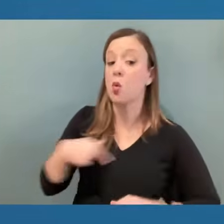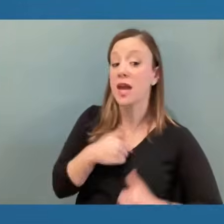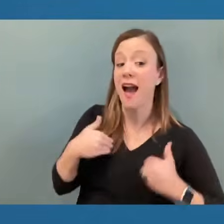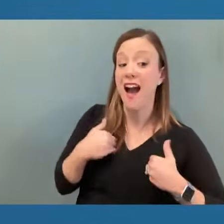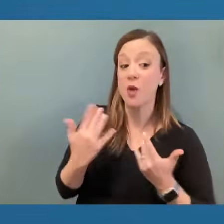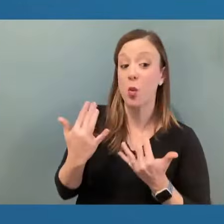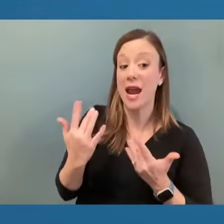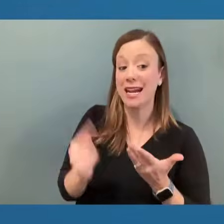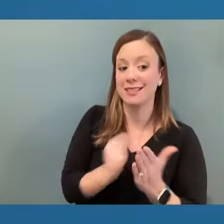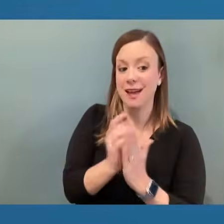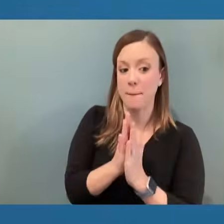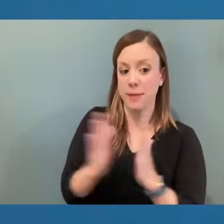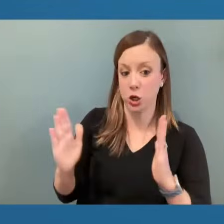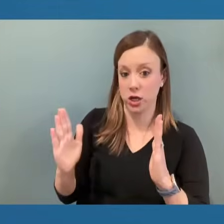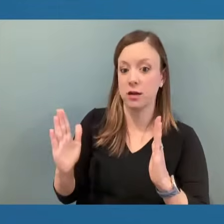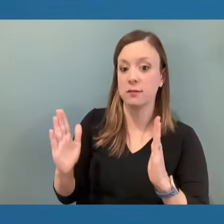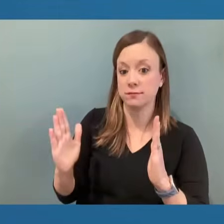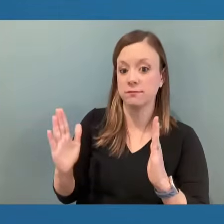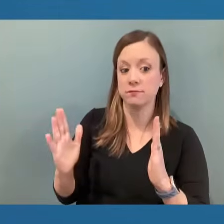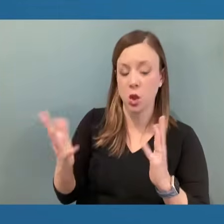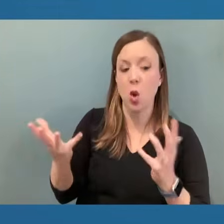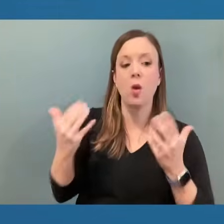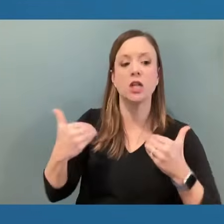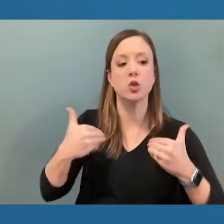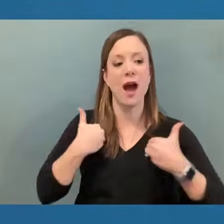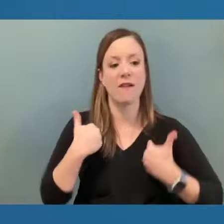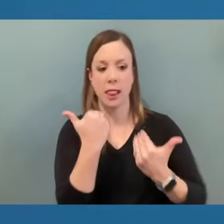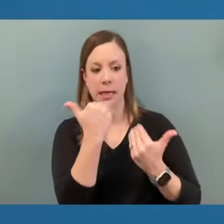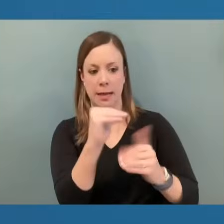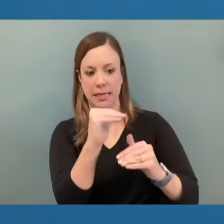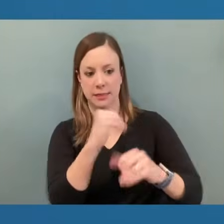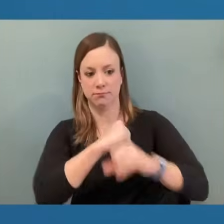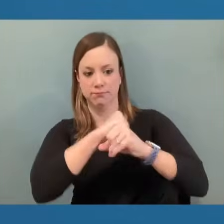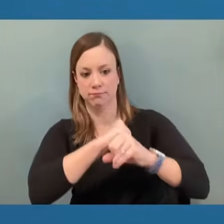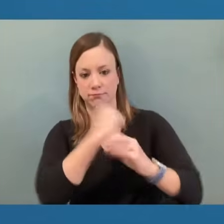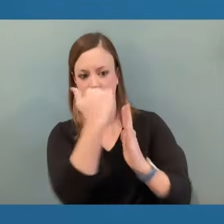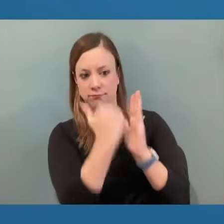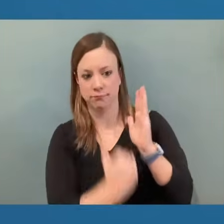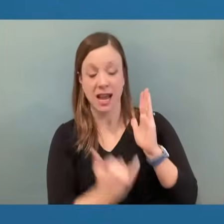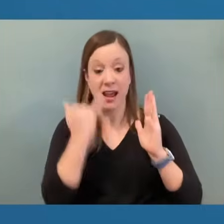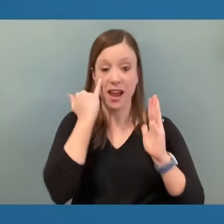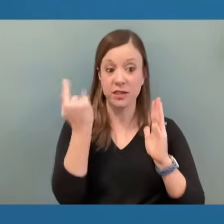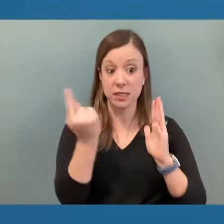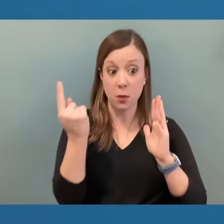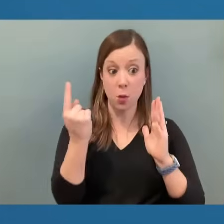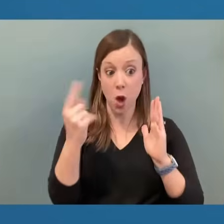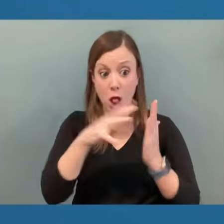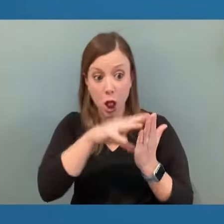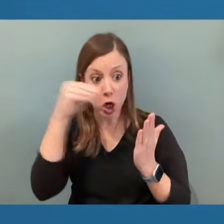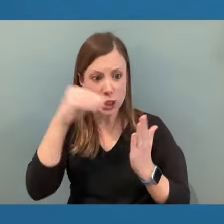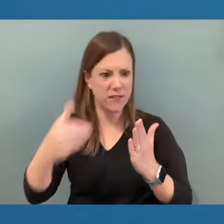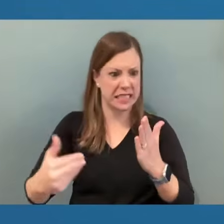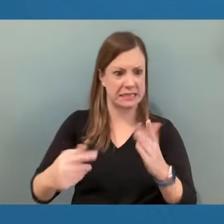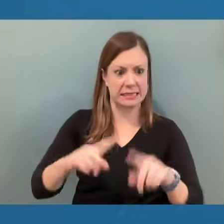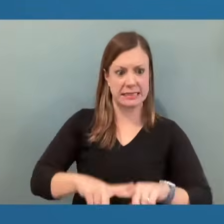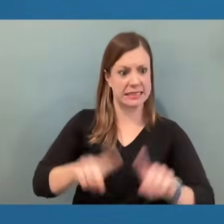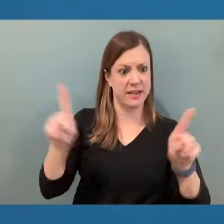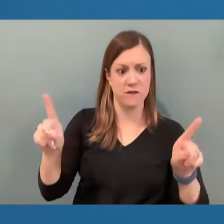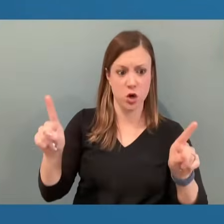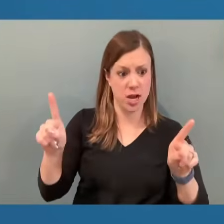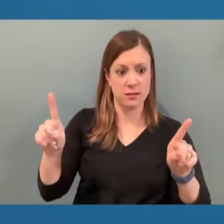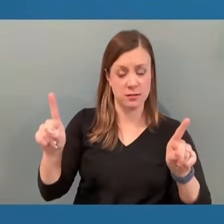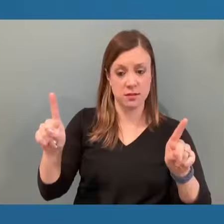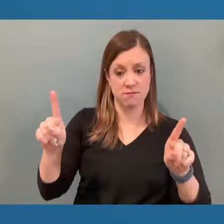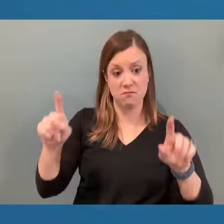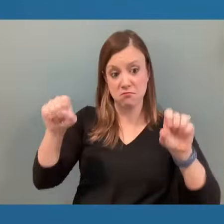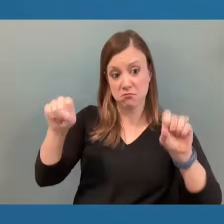there. And I wanted to have safeguards if someone learns of a different prognosis. This is also why we have,